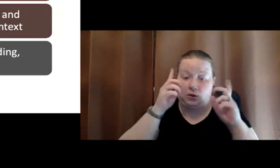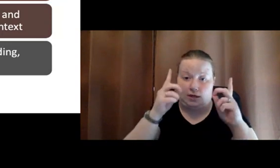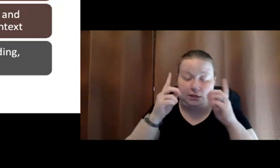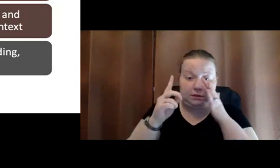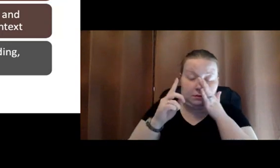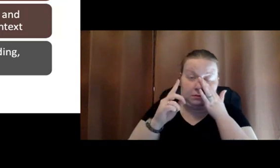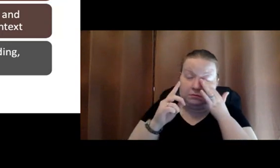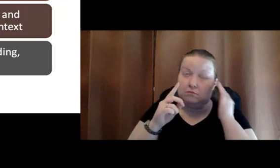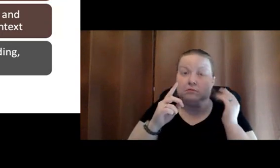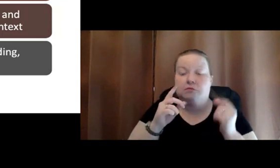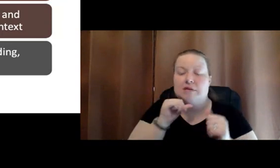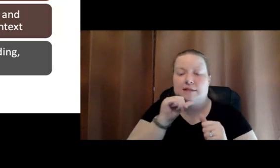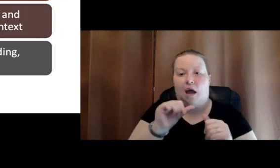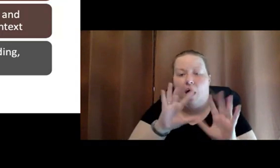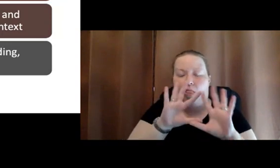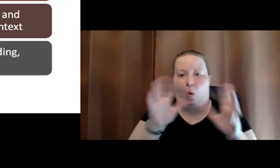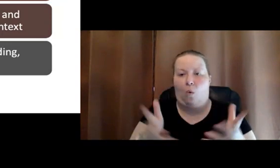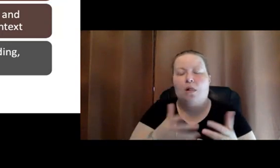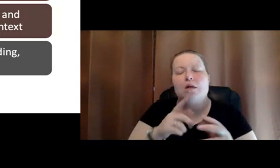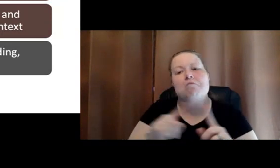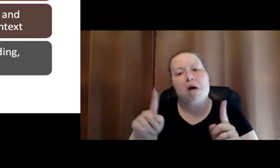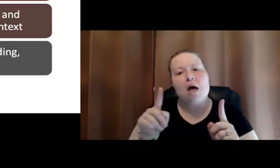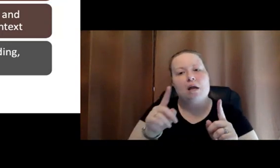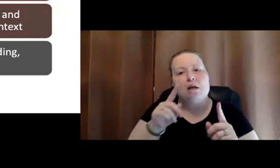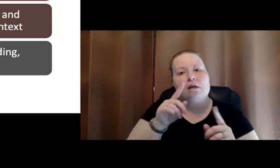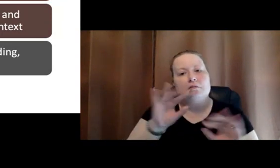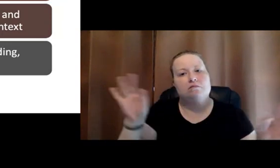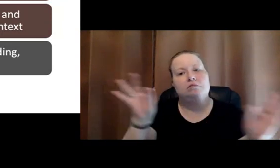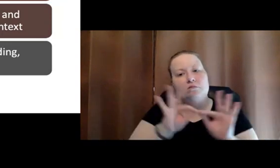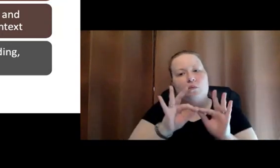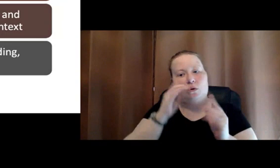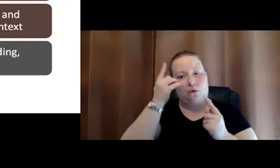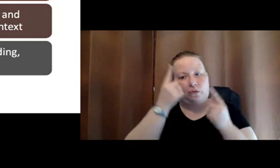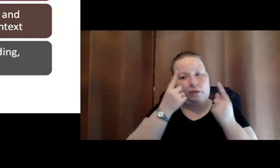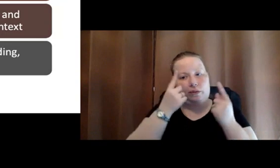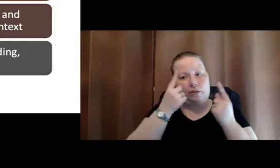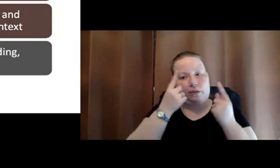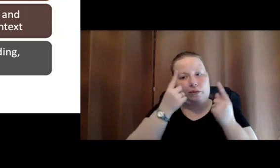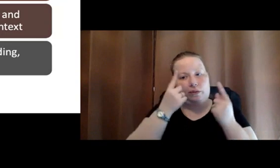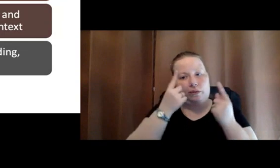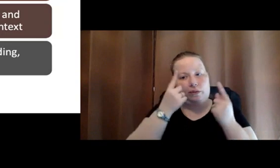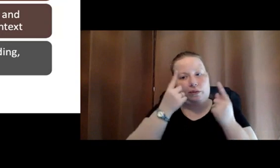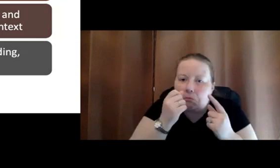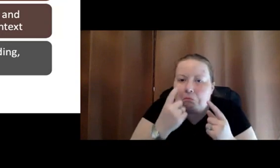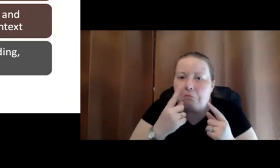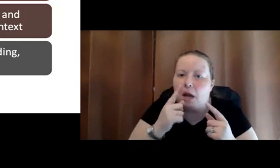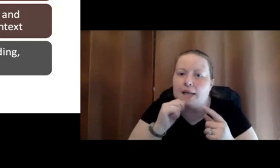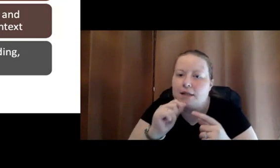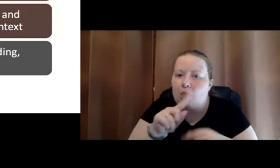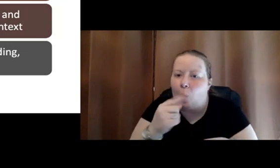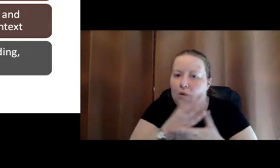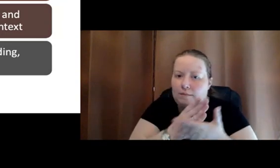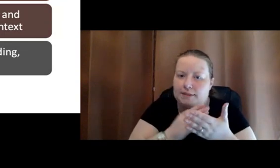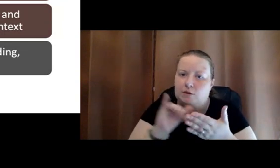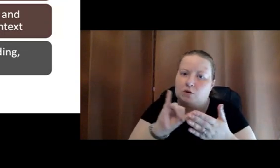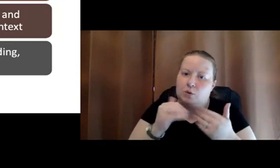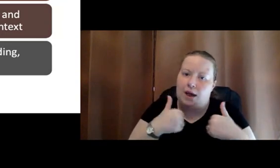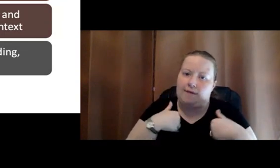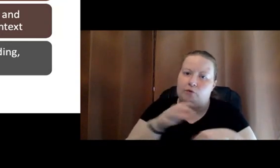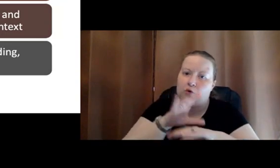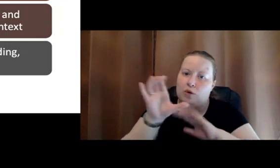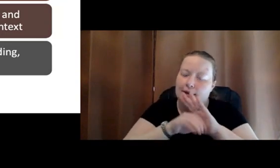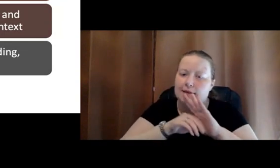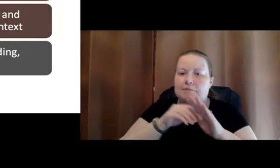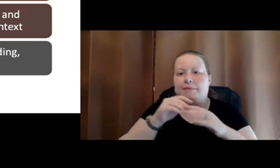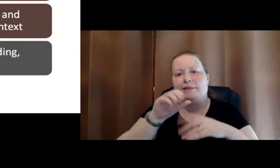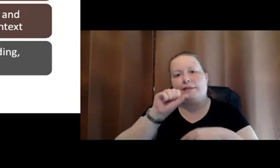kind of explain, it is actually pretty important to think about. It's just not the only piece. So there's also curriculum, scaffolding, good teaching, and